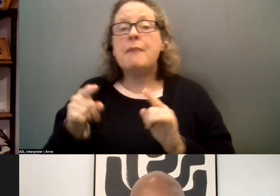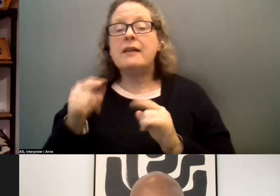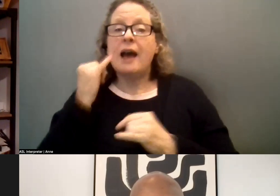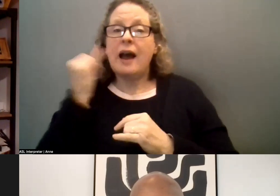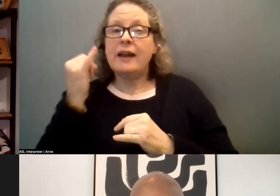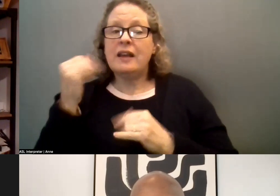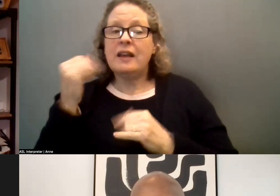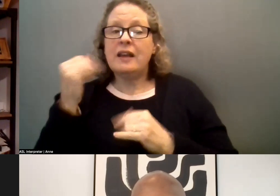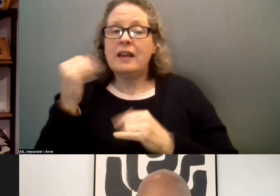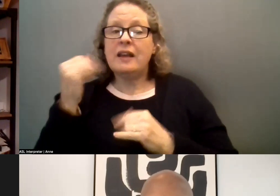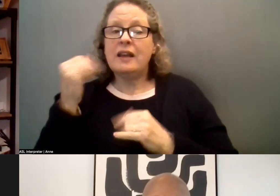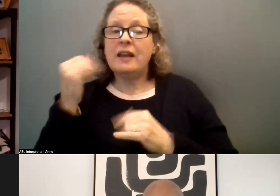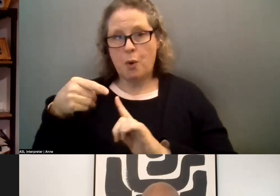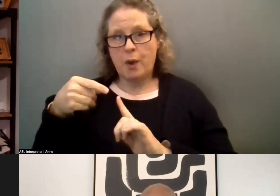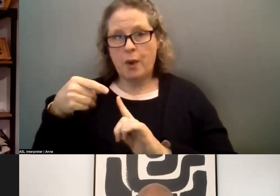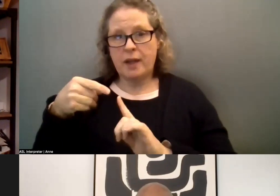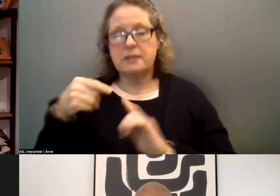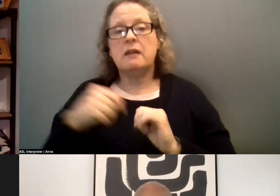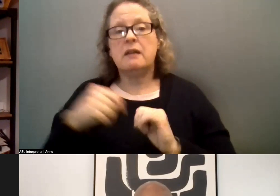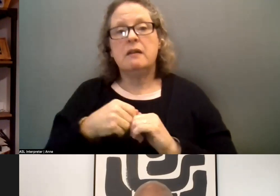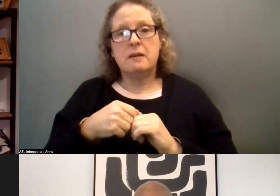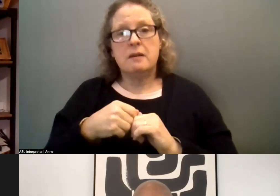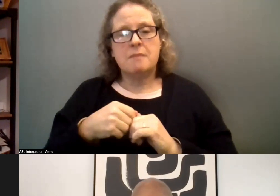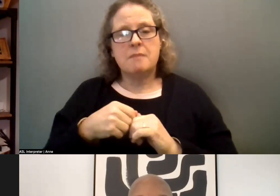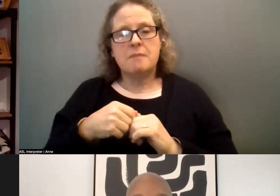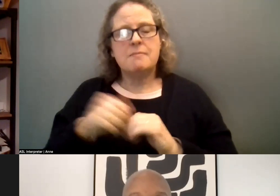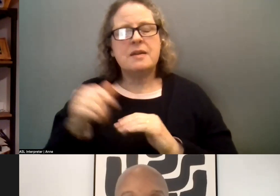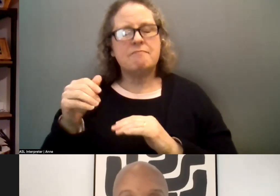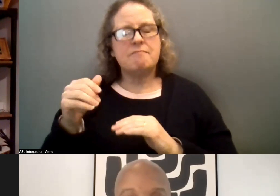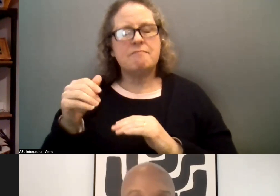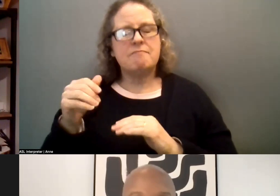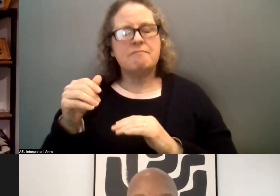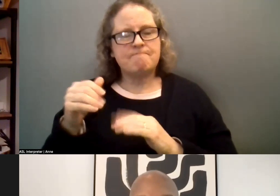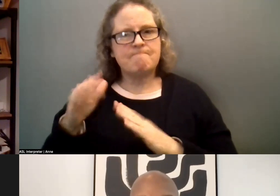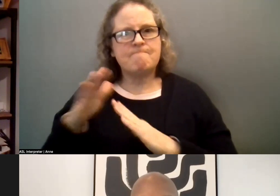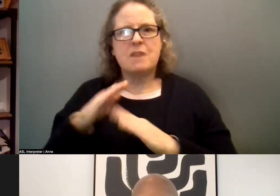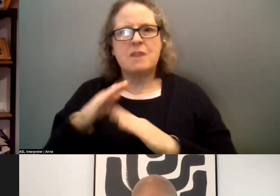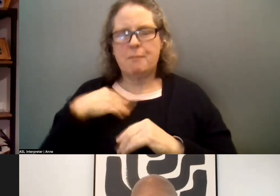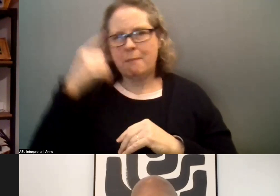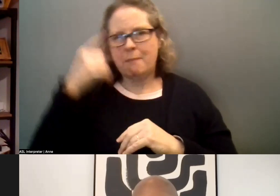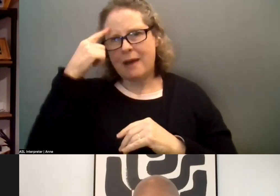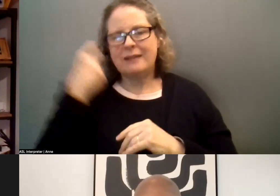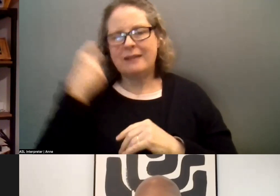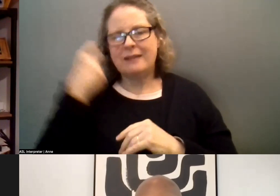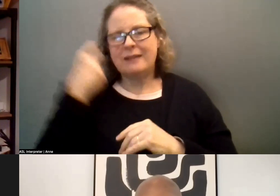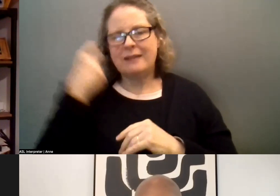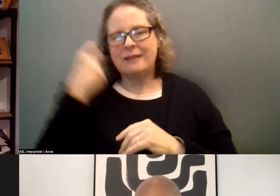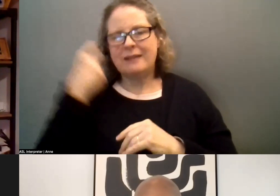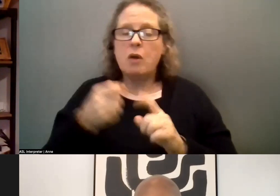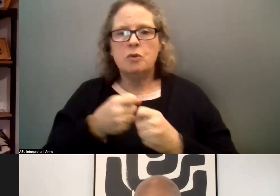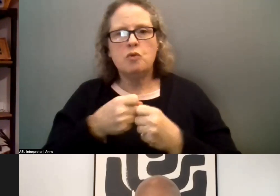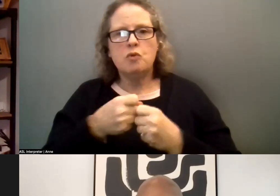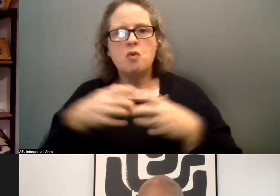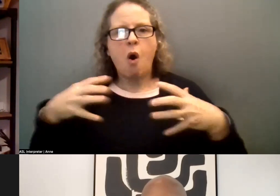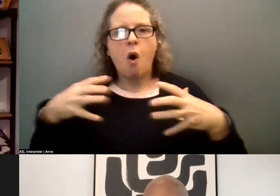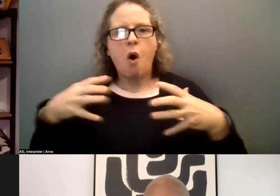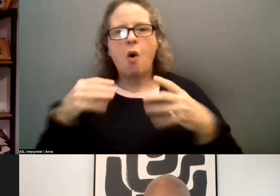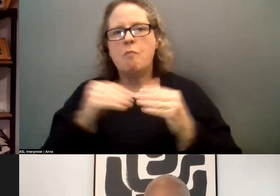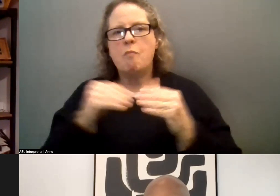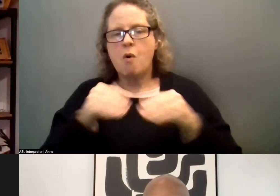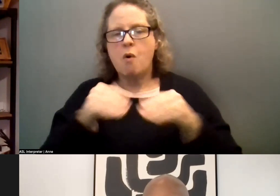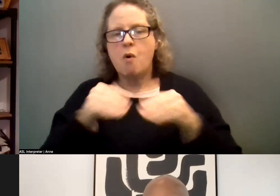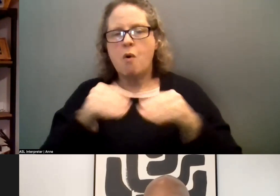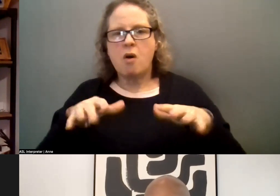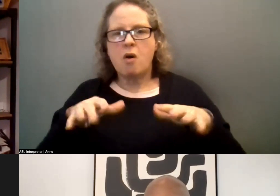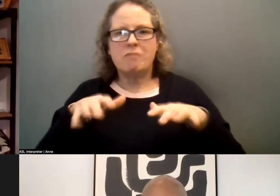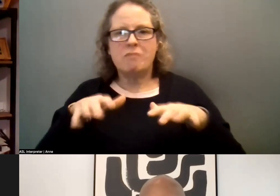well. You can think about, so let's say you're to grow the audience, you want more people who've never been to Chicago